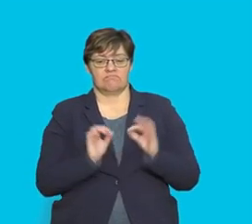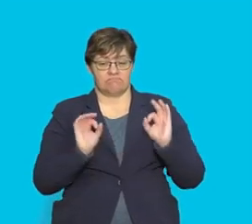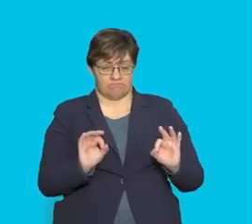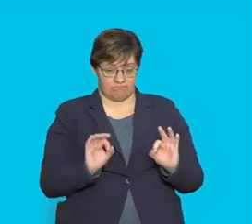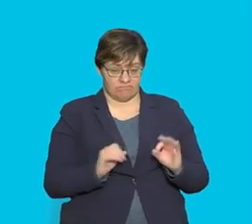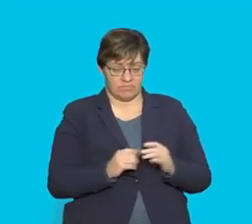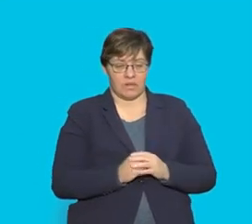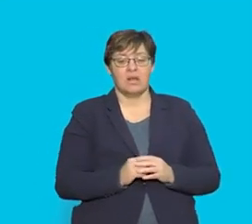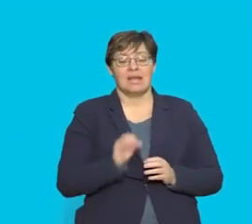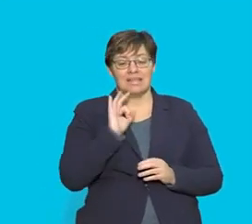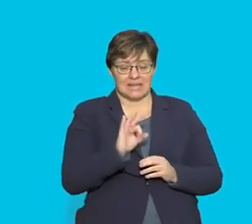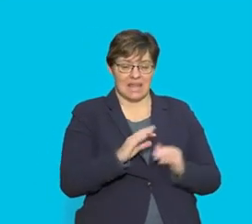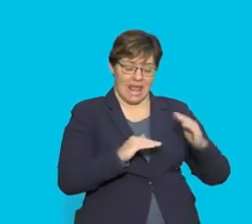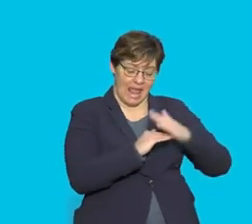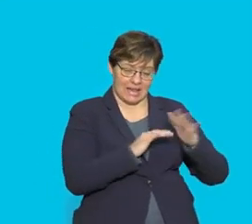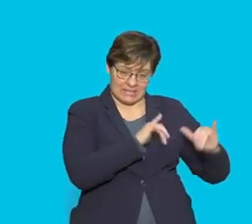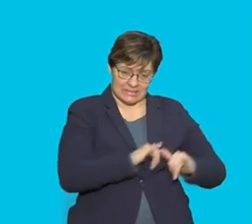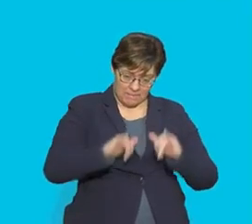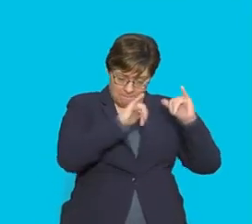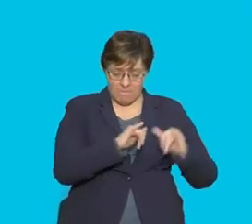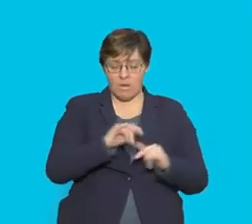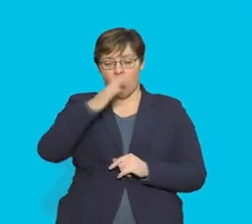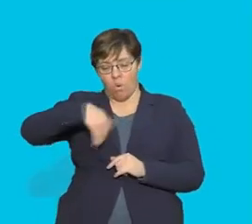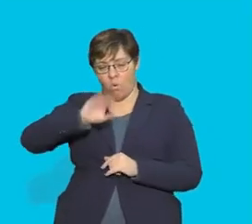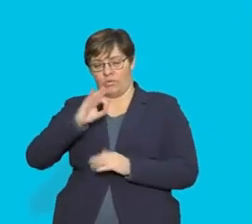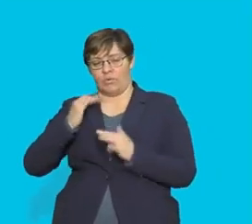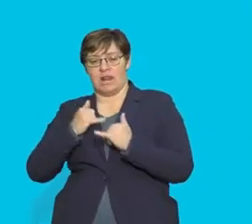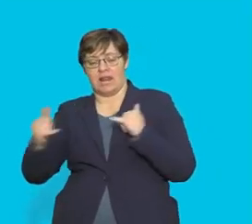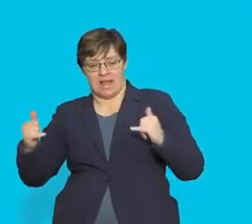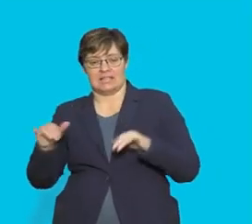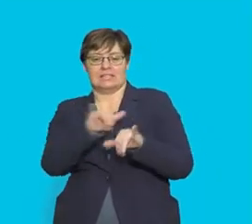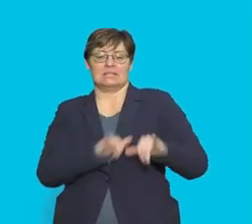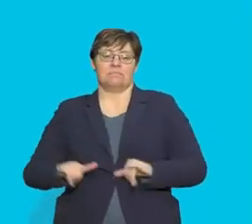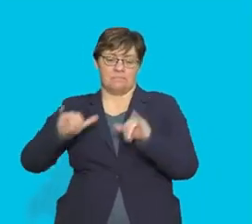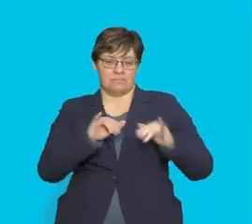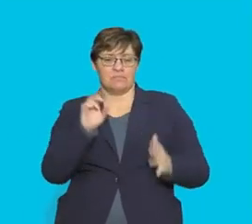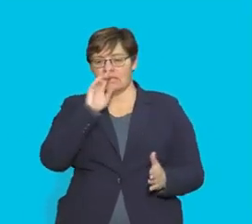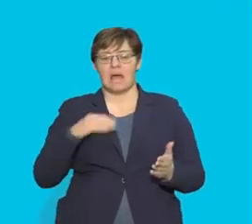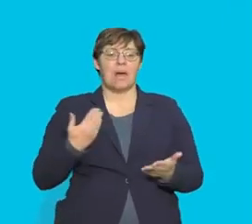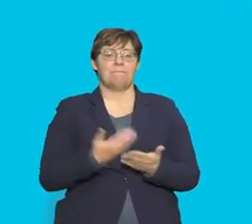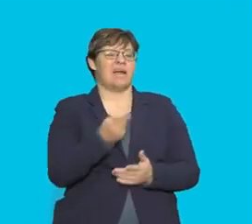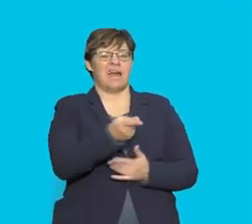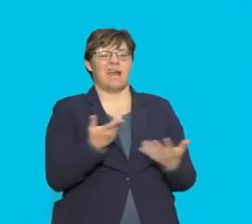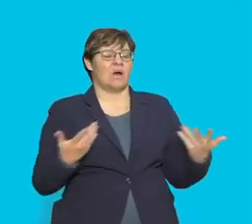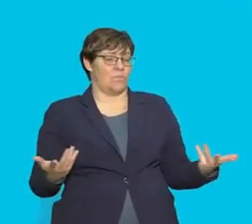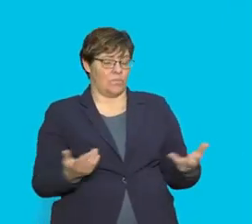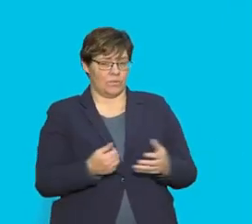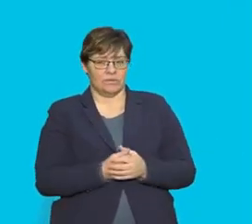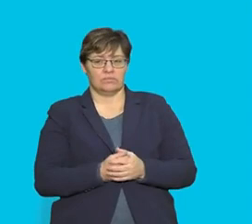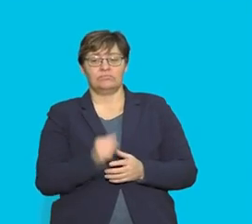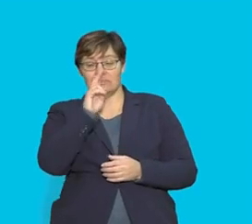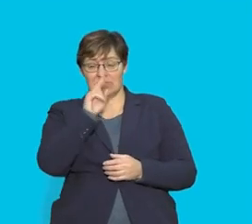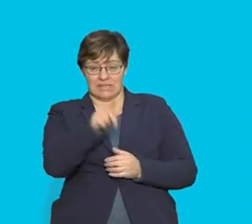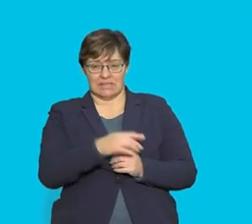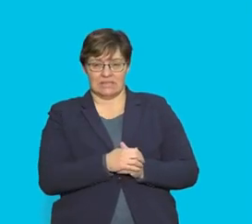there, right? So three equal angles and three equal sides. Now let's see how we're going to try and apply all of these.